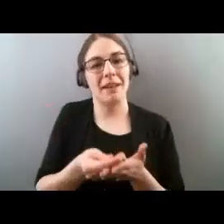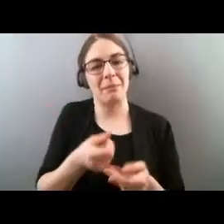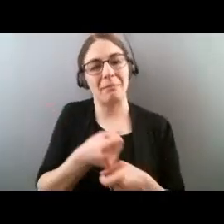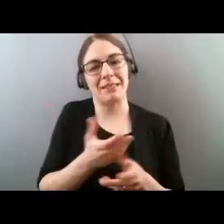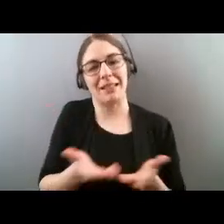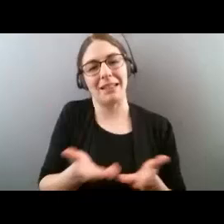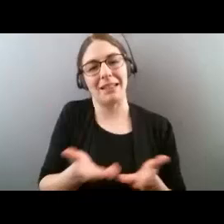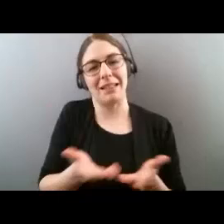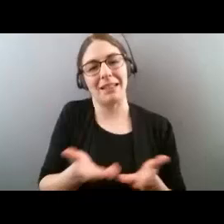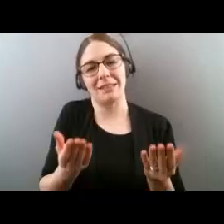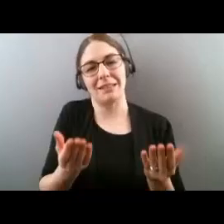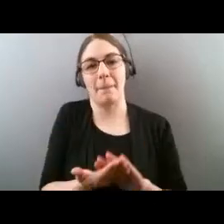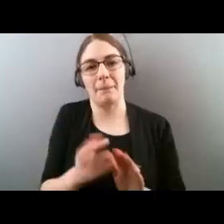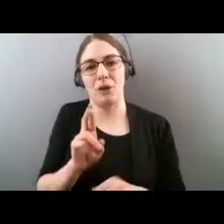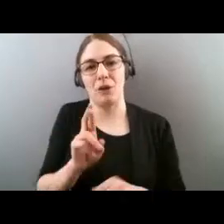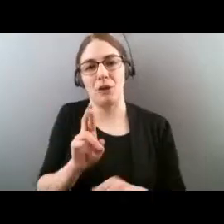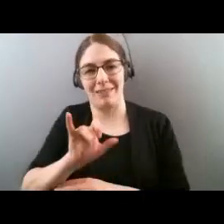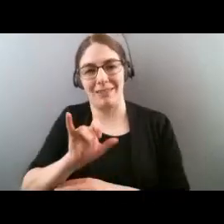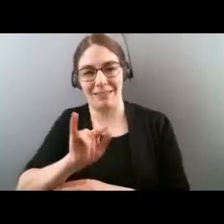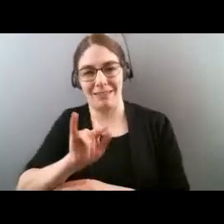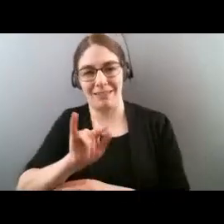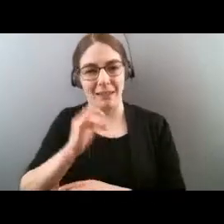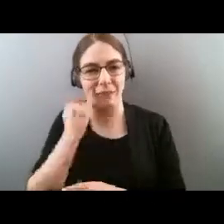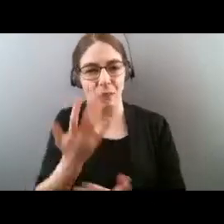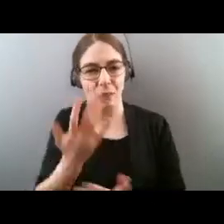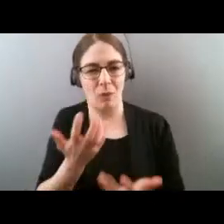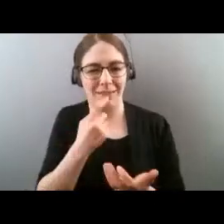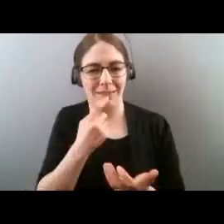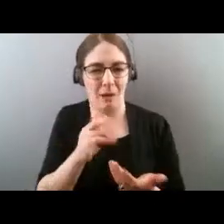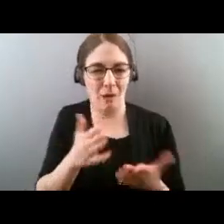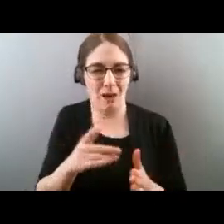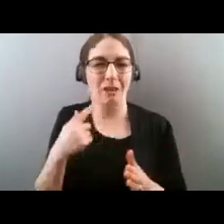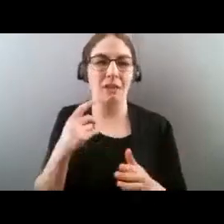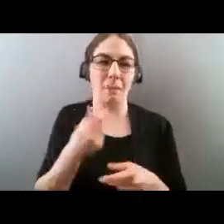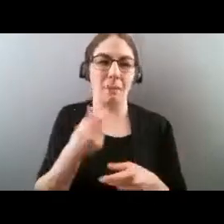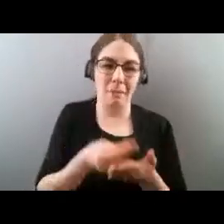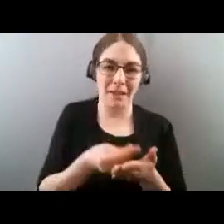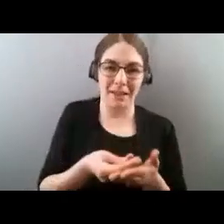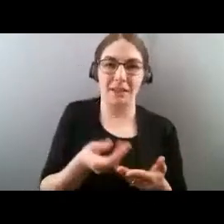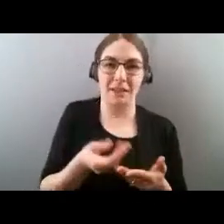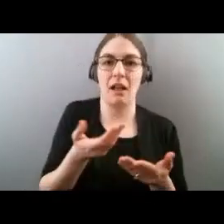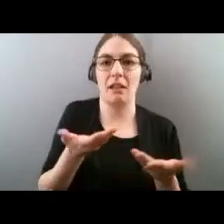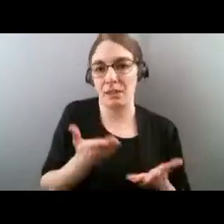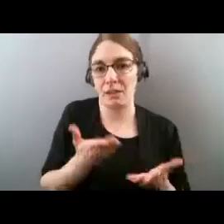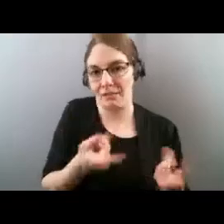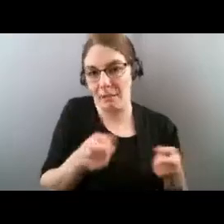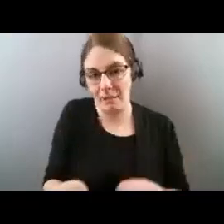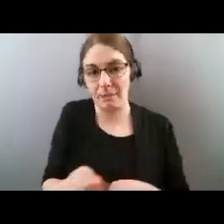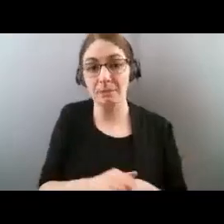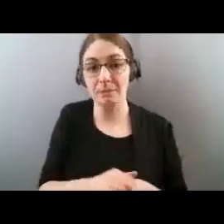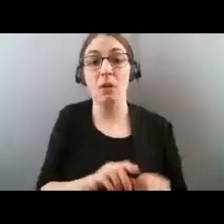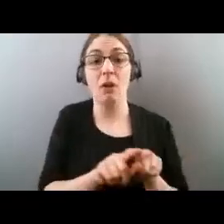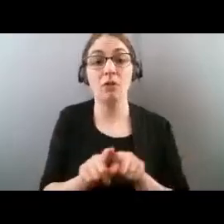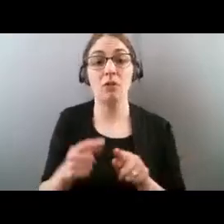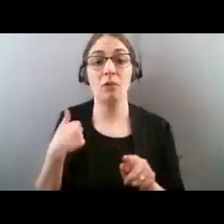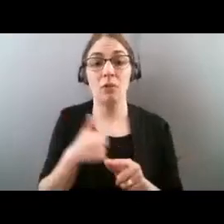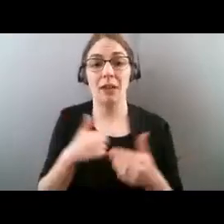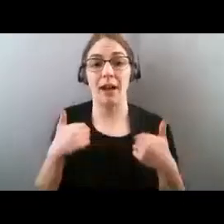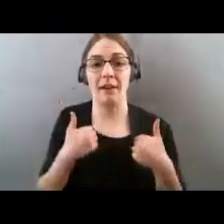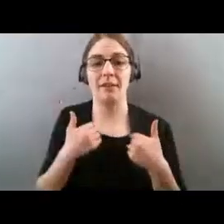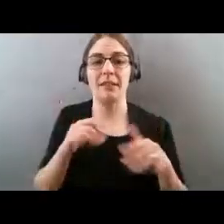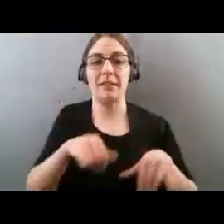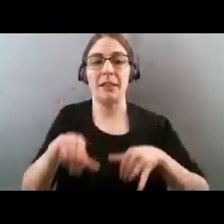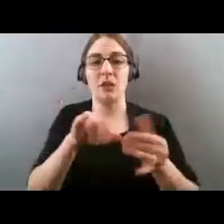that way. And then finally, we have an early project to create standard contract provisions that relate to language and